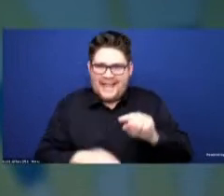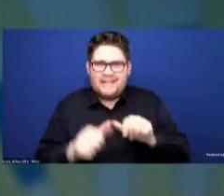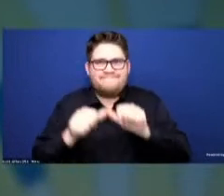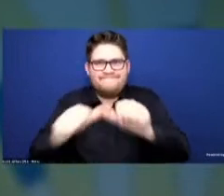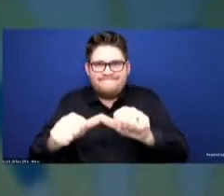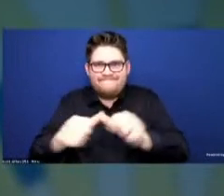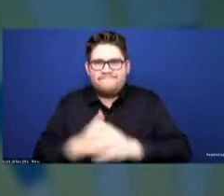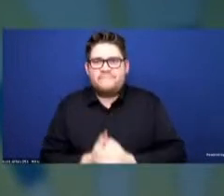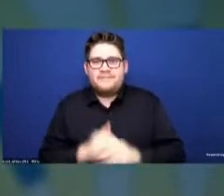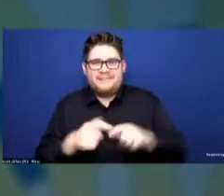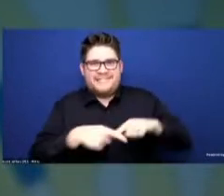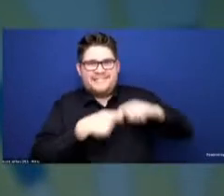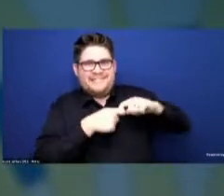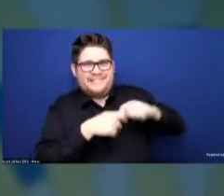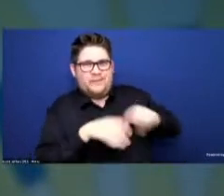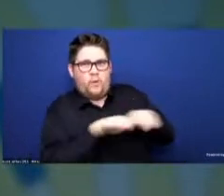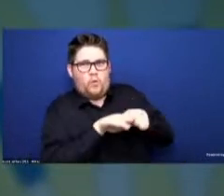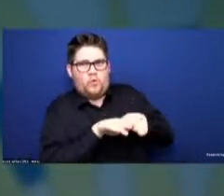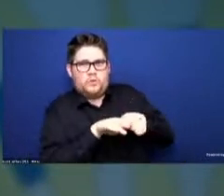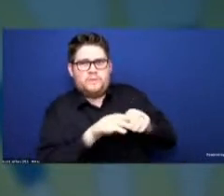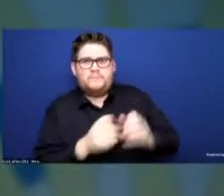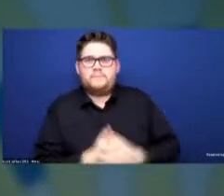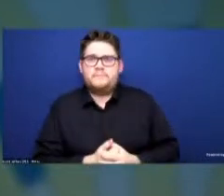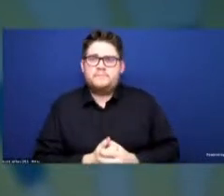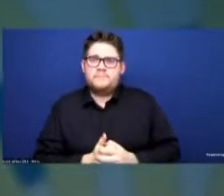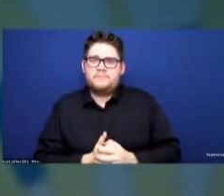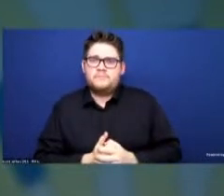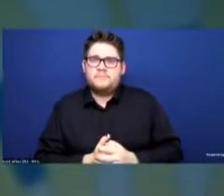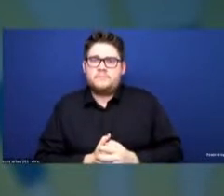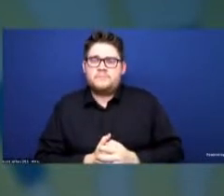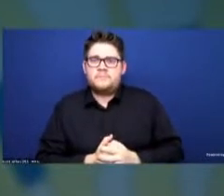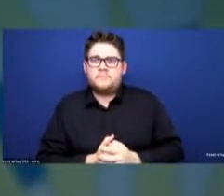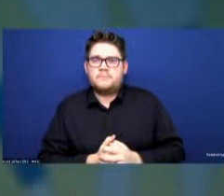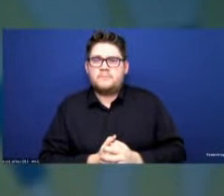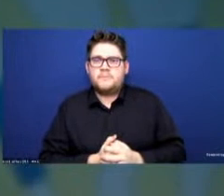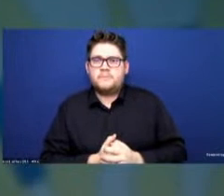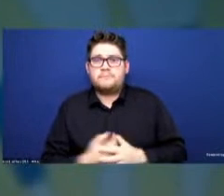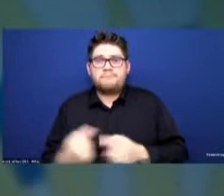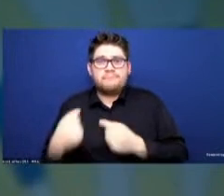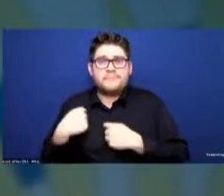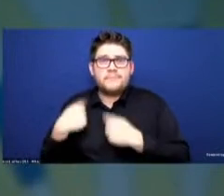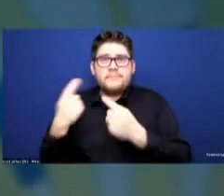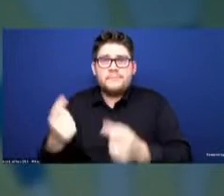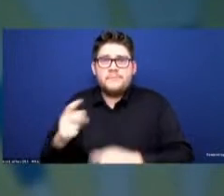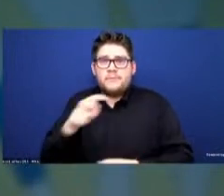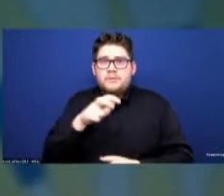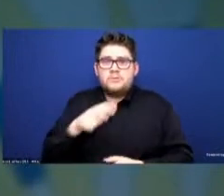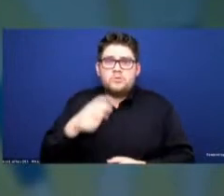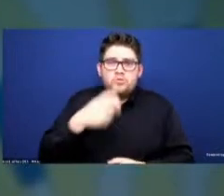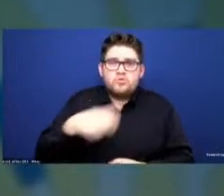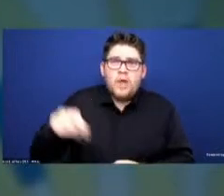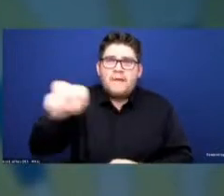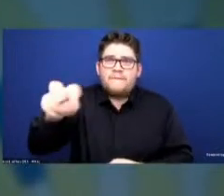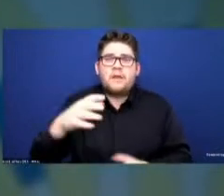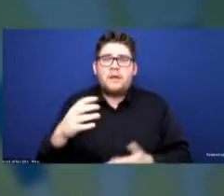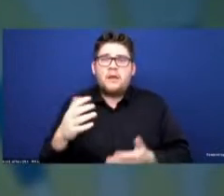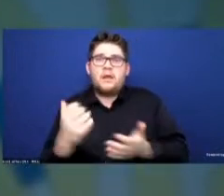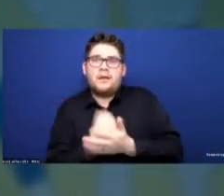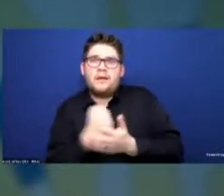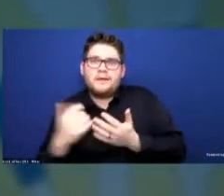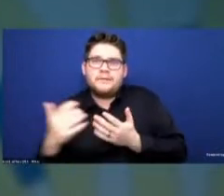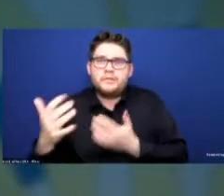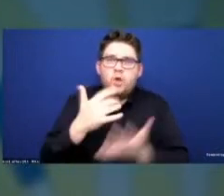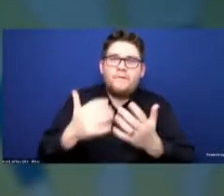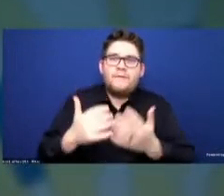know that that travel and traveling for social connections, for recreation, for vacation, for those social